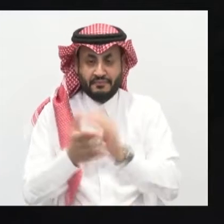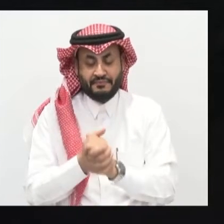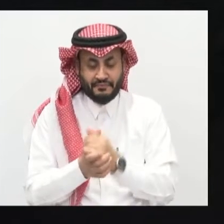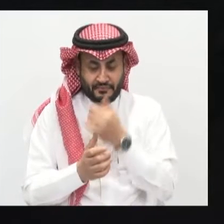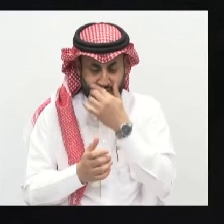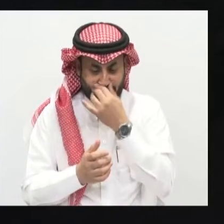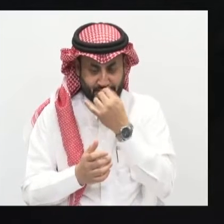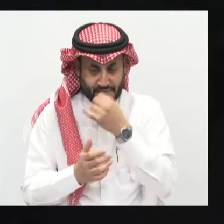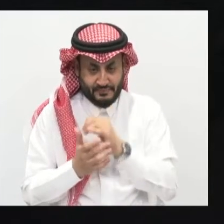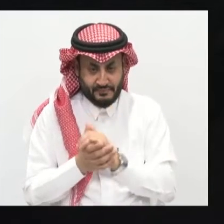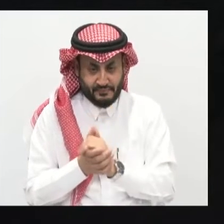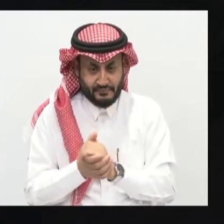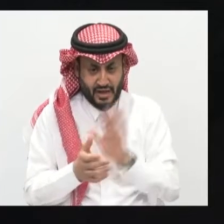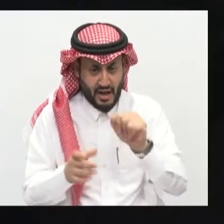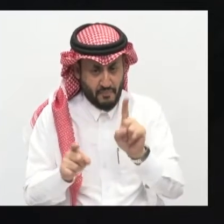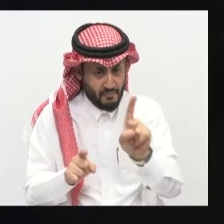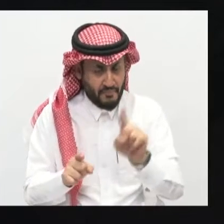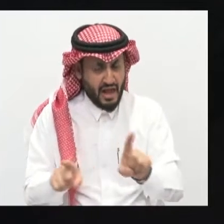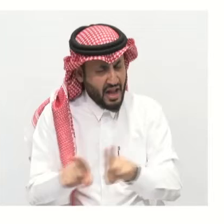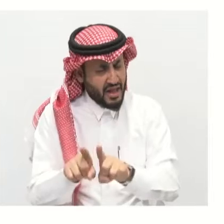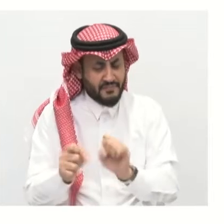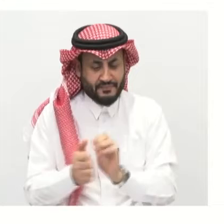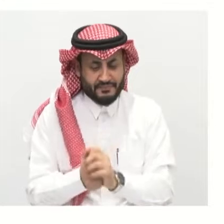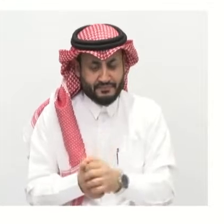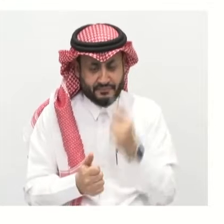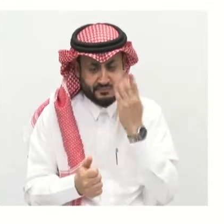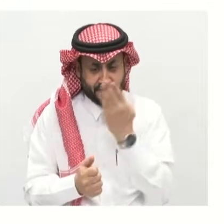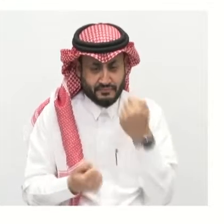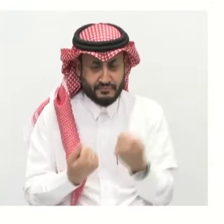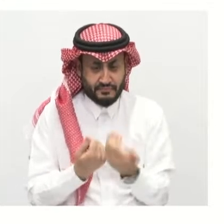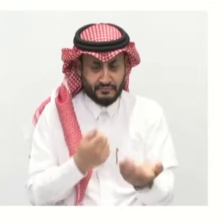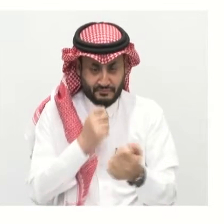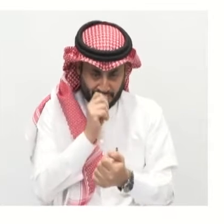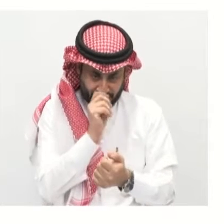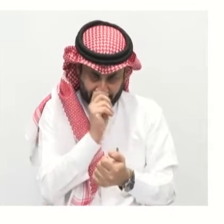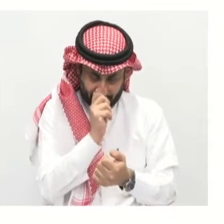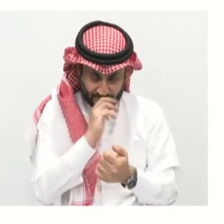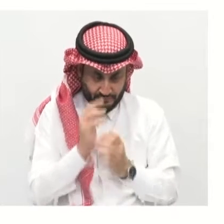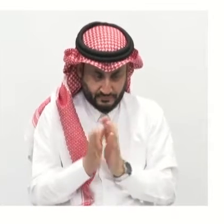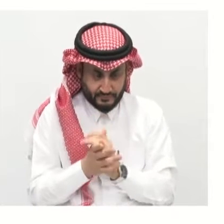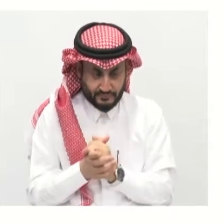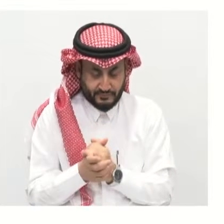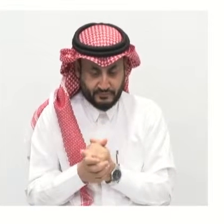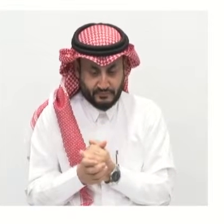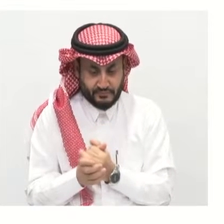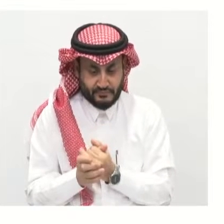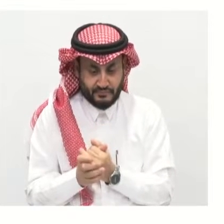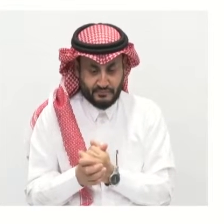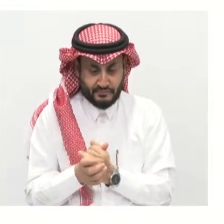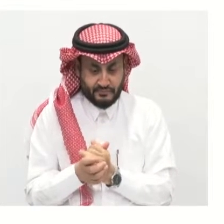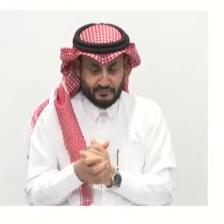them feel that they're not alone. Let's read the sentence together. How will a sick